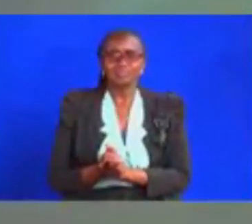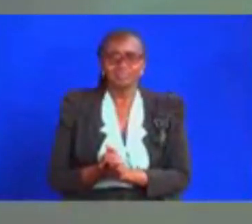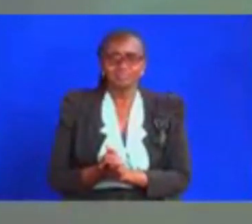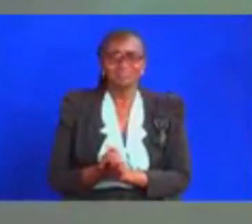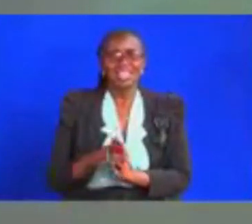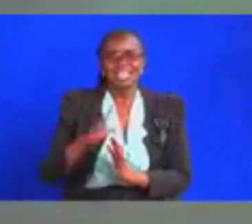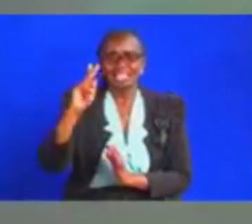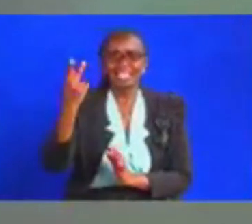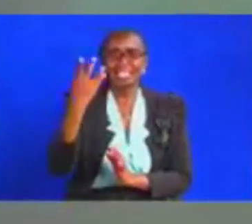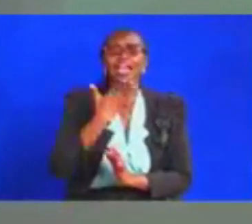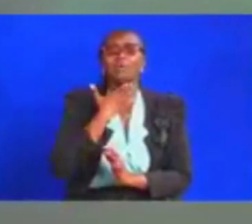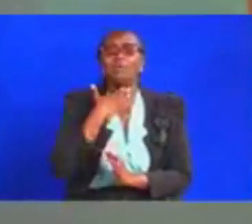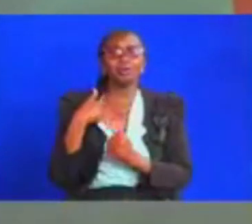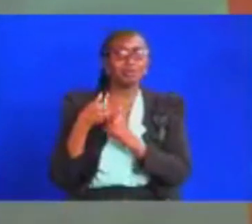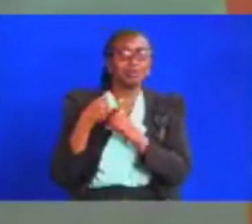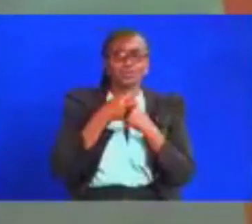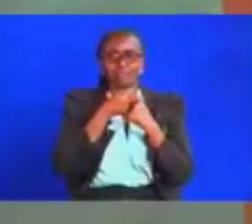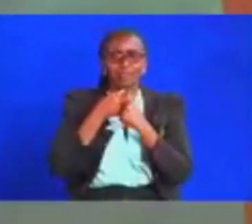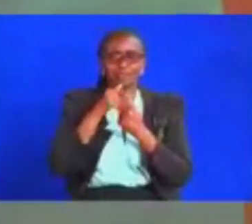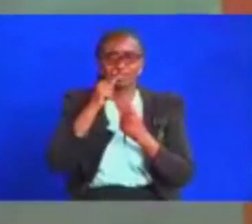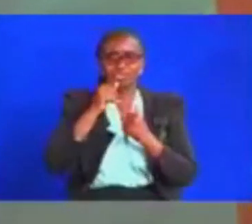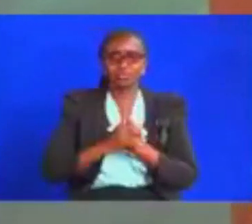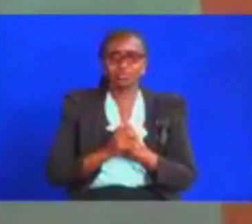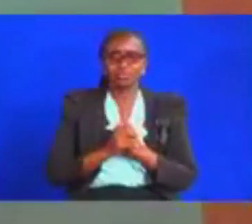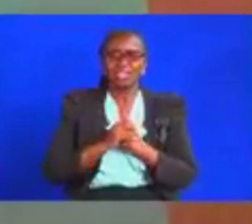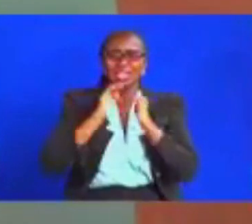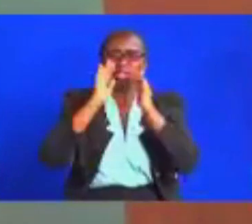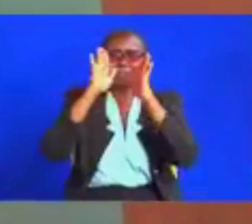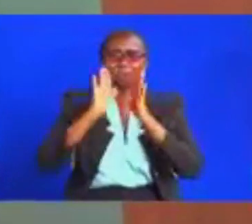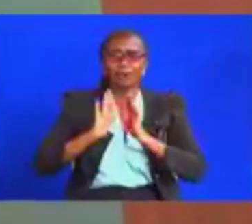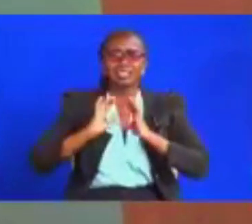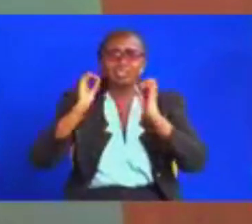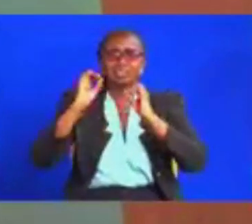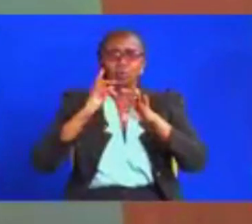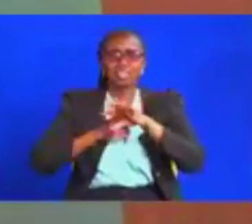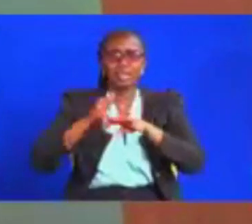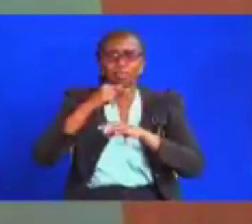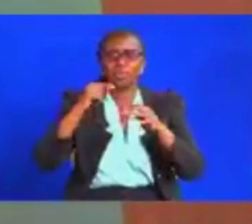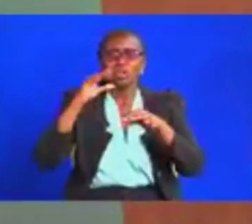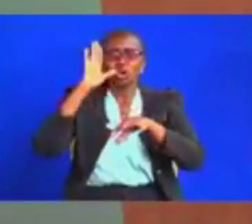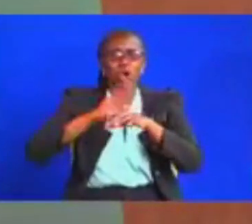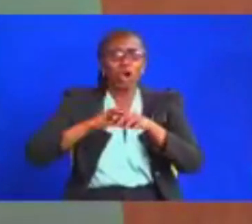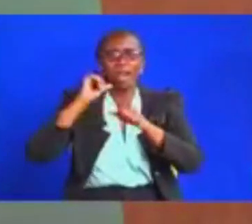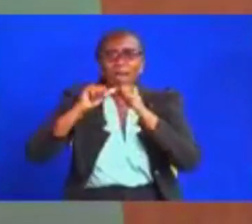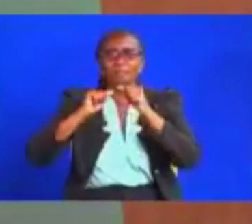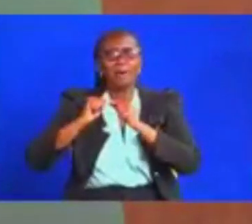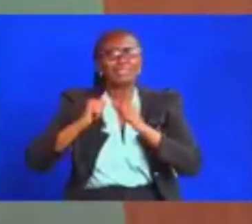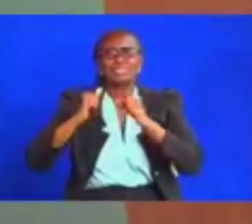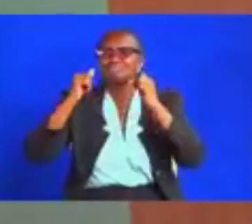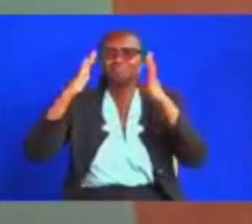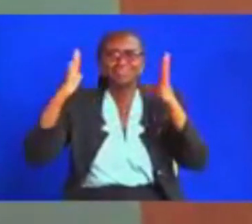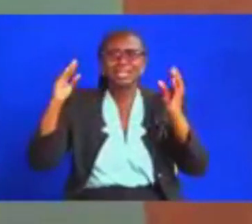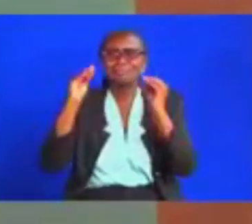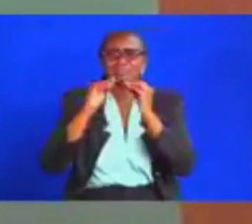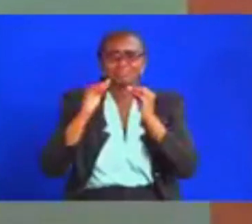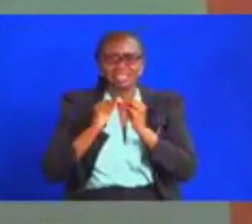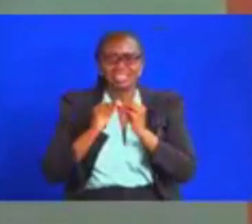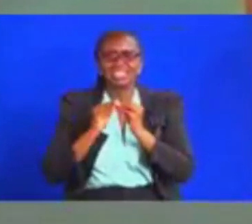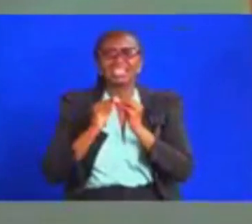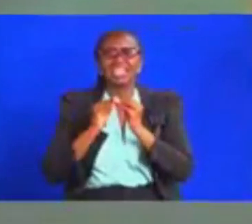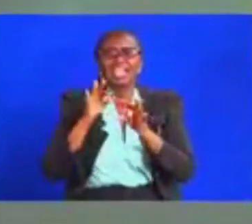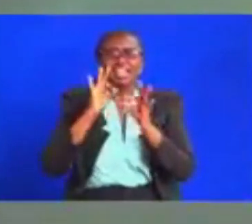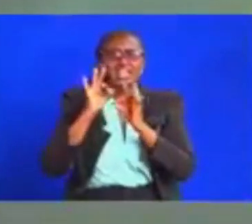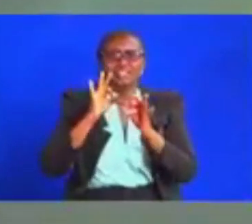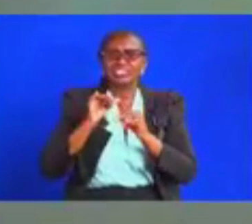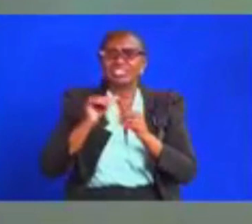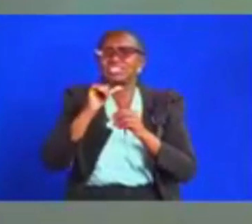Kenya, I want to challenge you. No matter what we call a revival, no matter what we call an outpouring, if it does